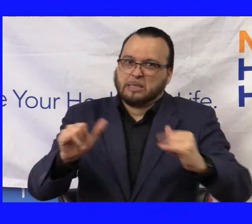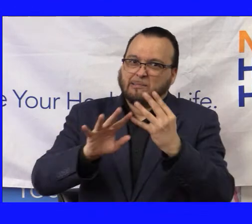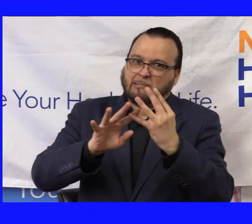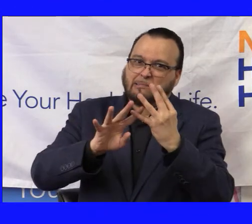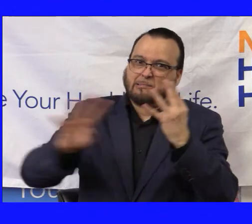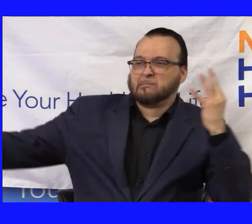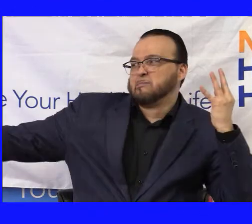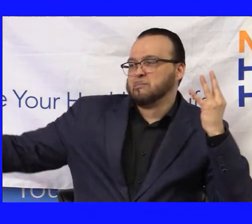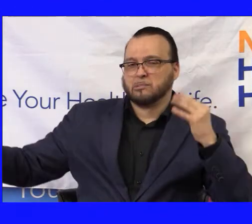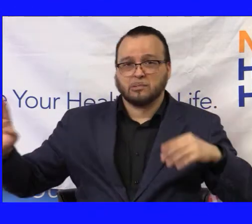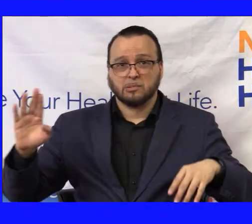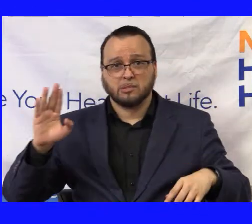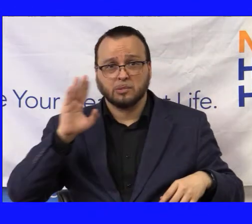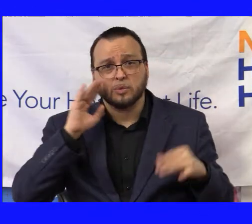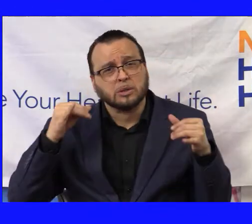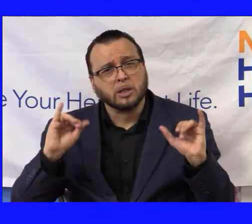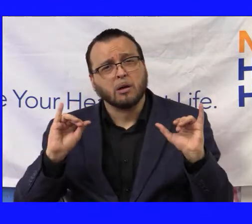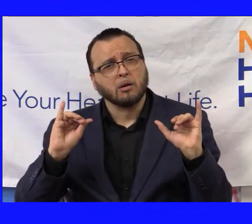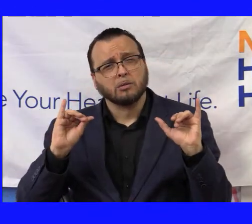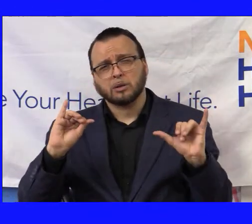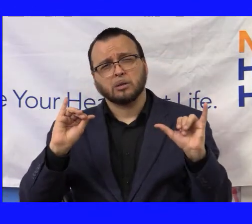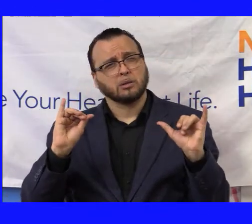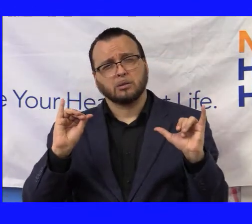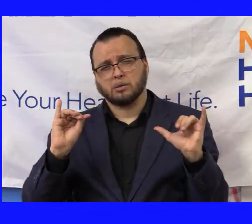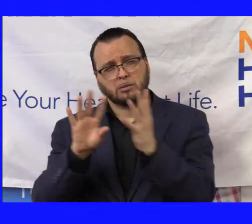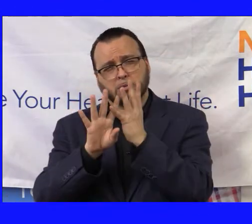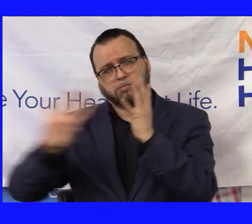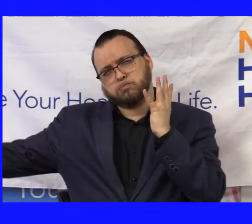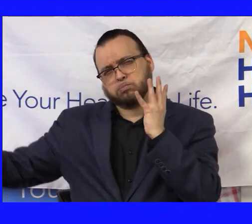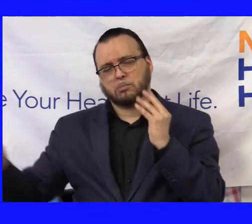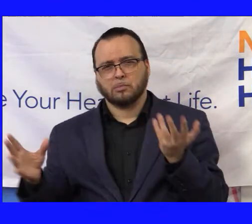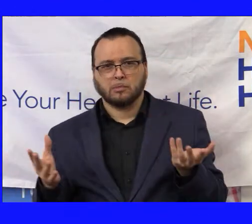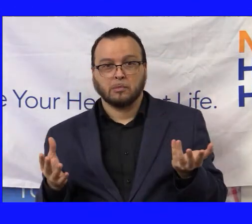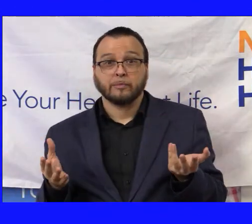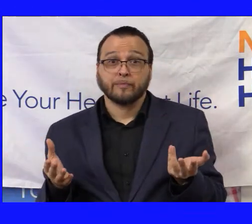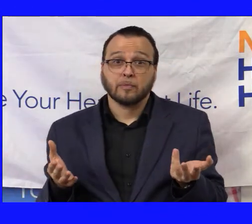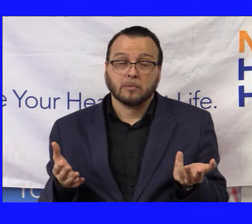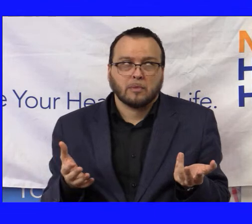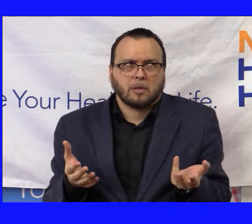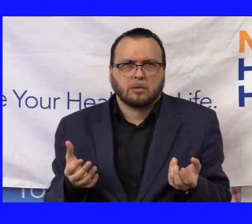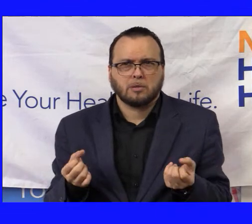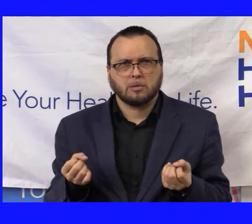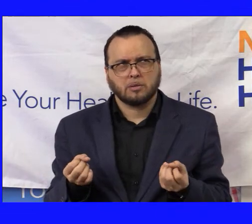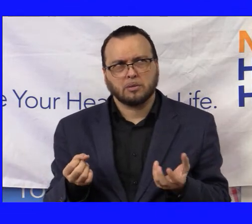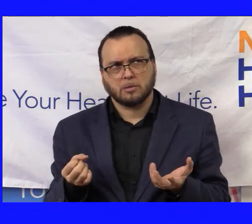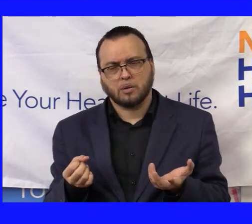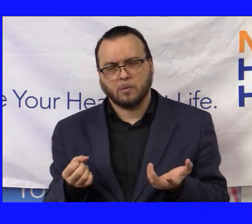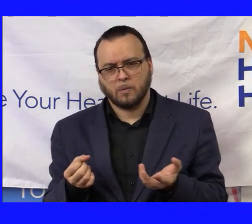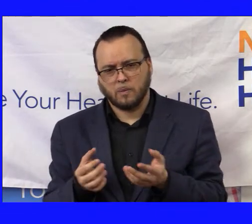going to be still lagging. And so for good